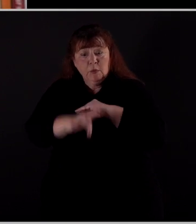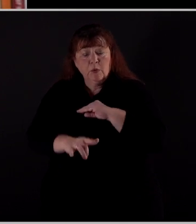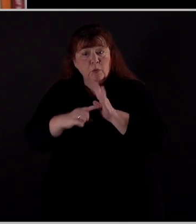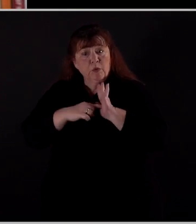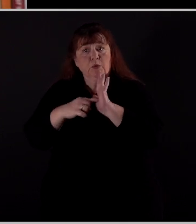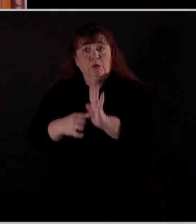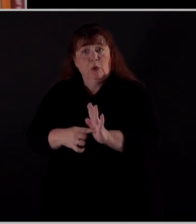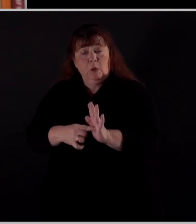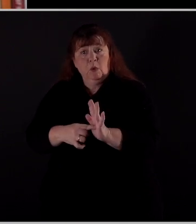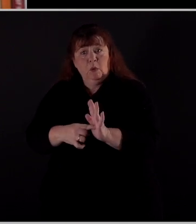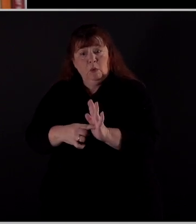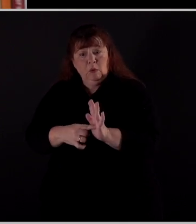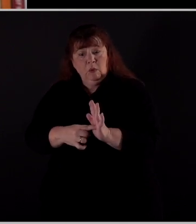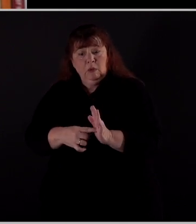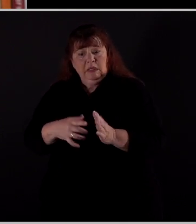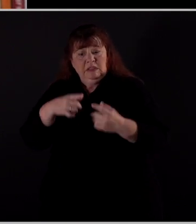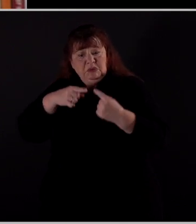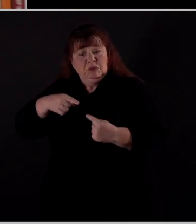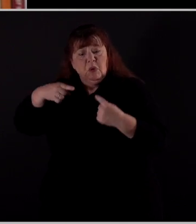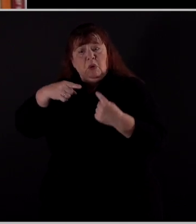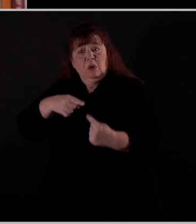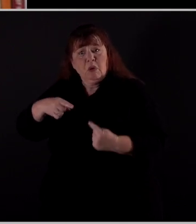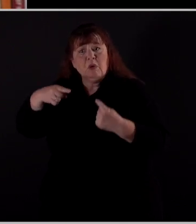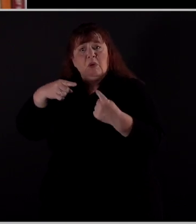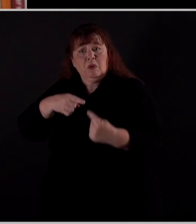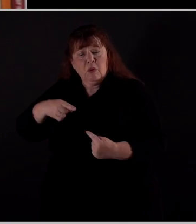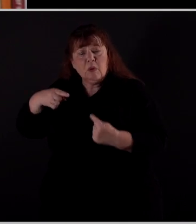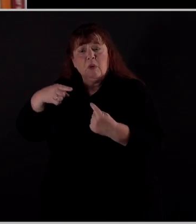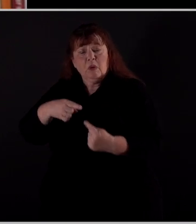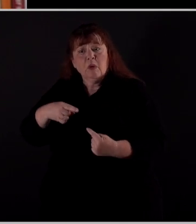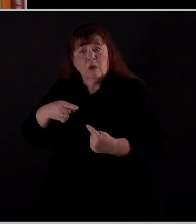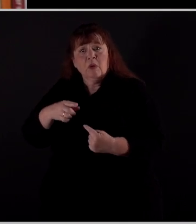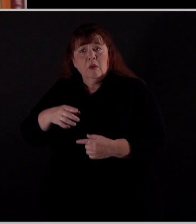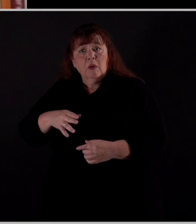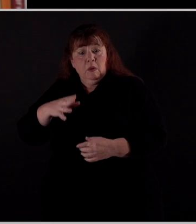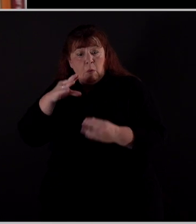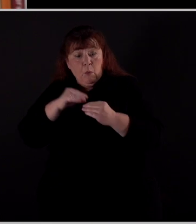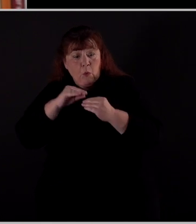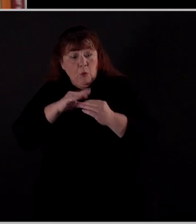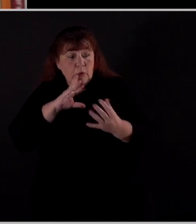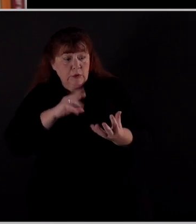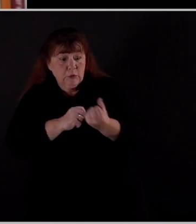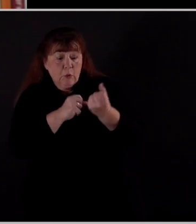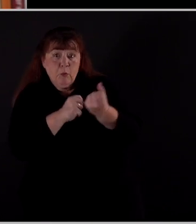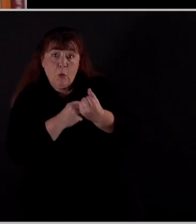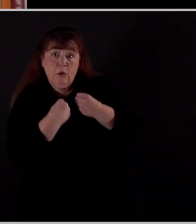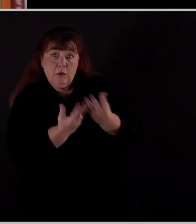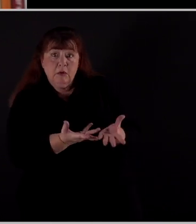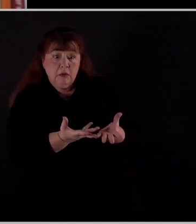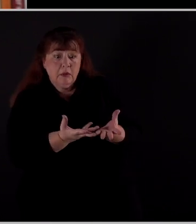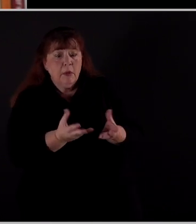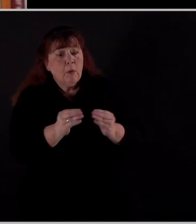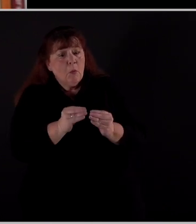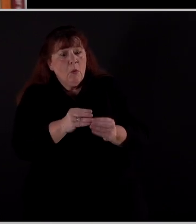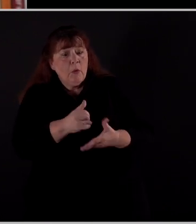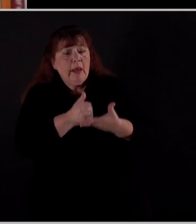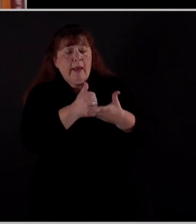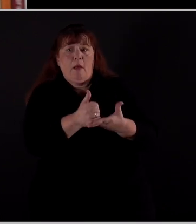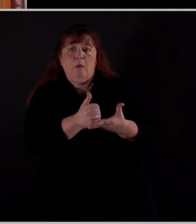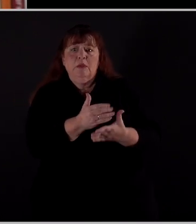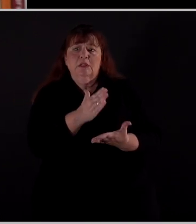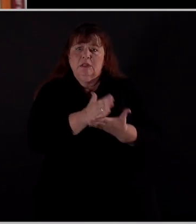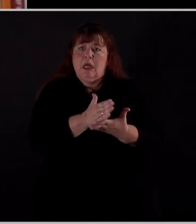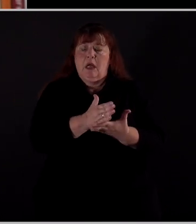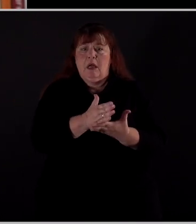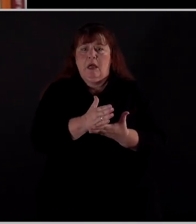showing signs of trouble and of struggling, that the more we can do to provide support, the more that we can help prevent